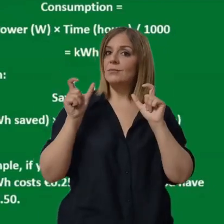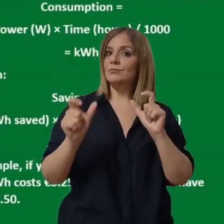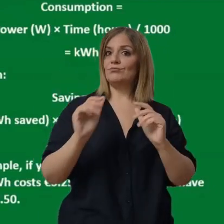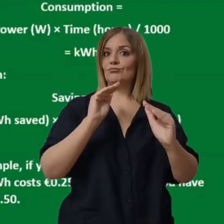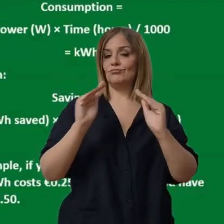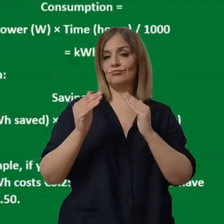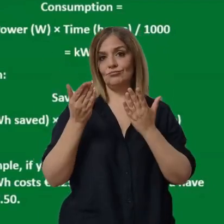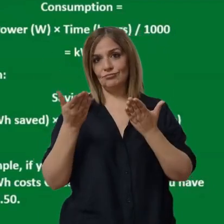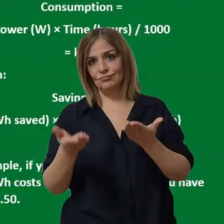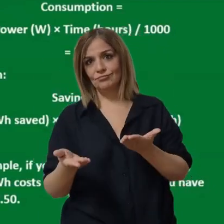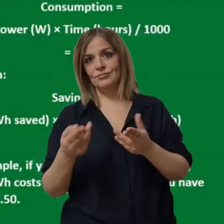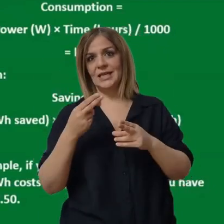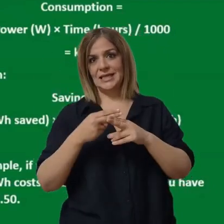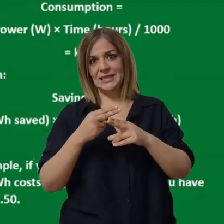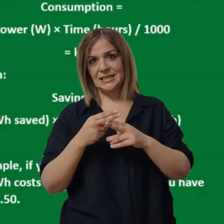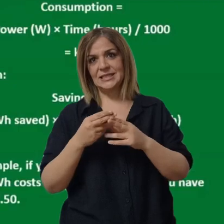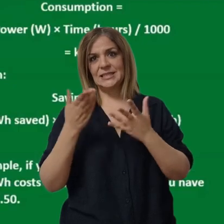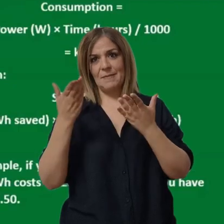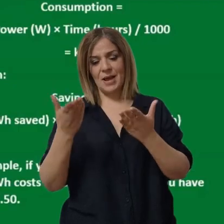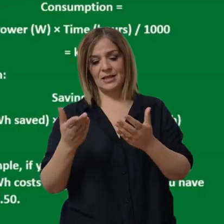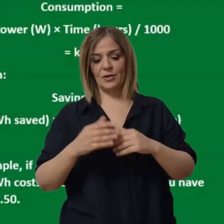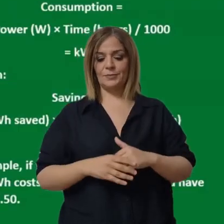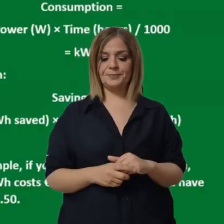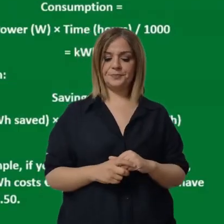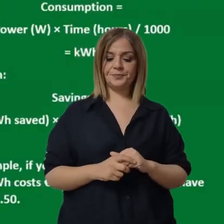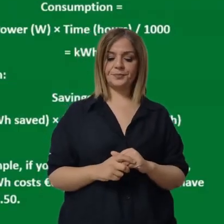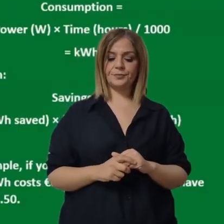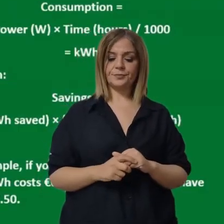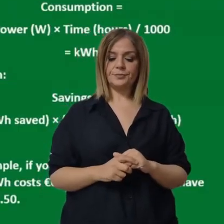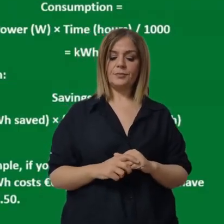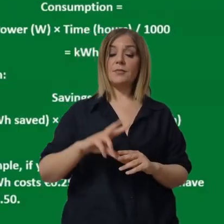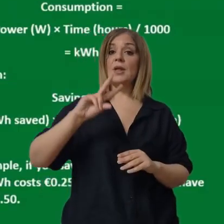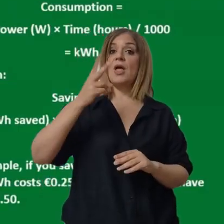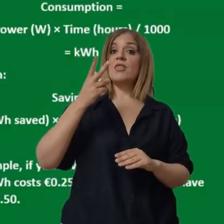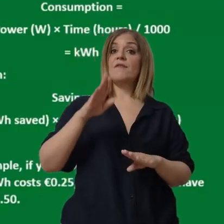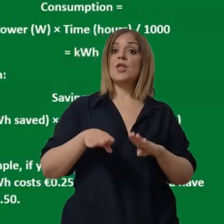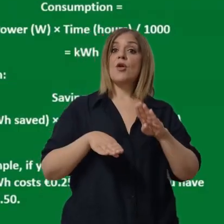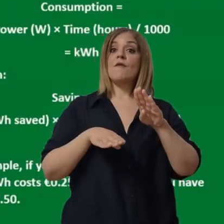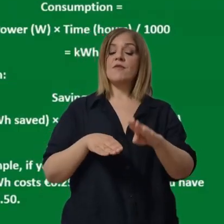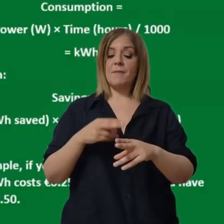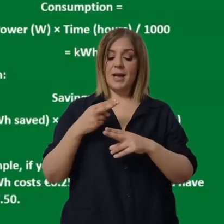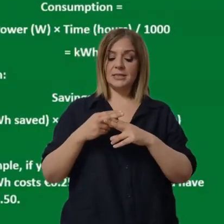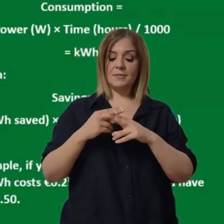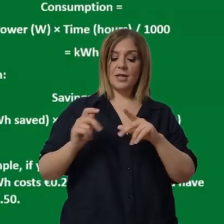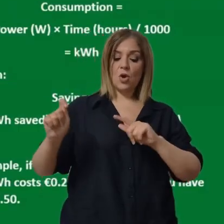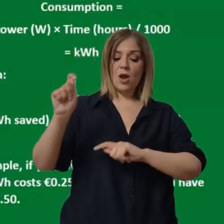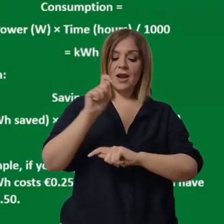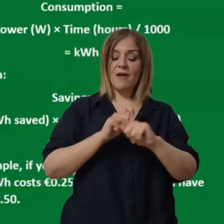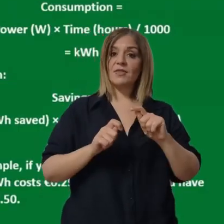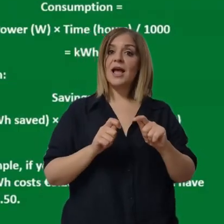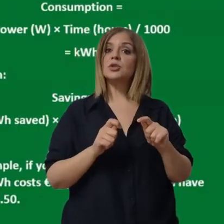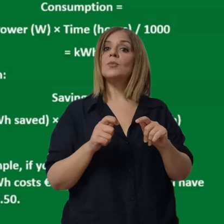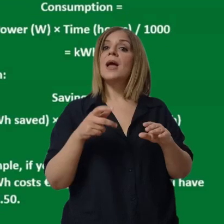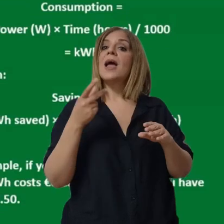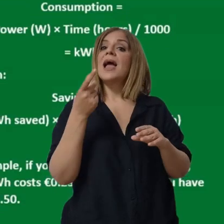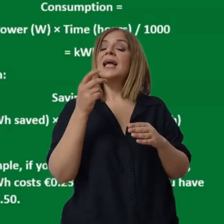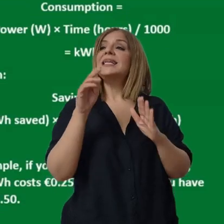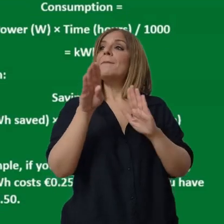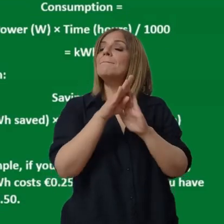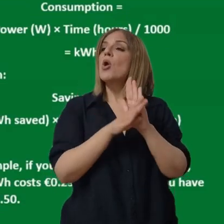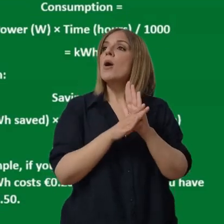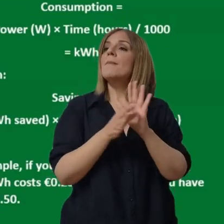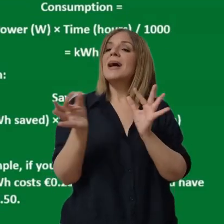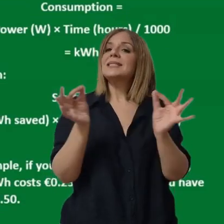is the beneficial one. Then second step is create a basic savings plan.